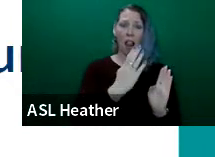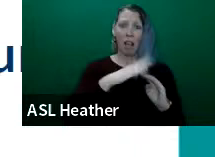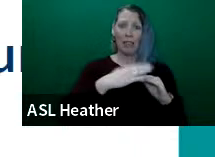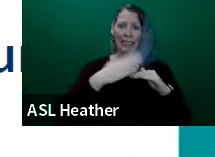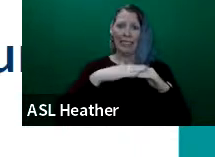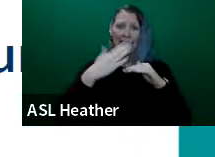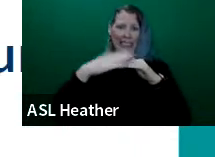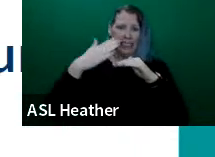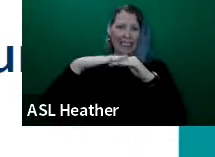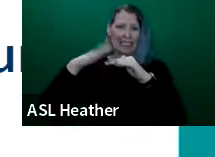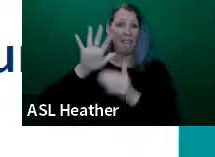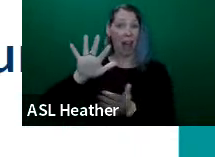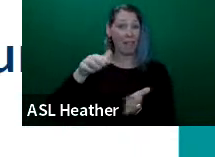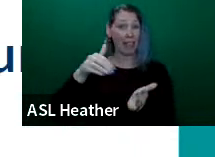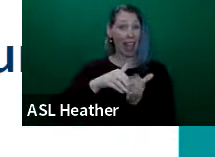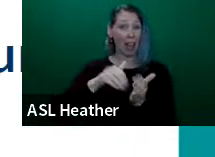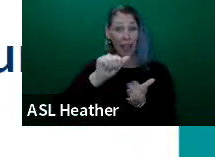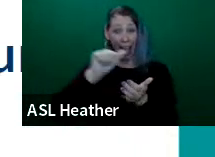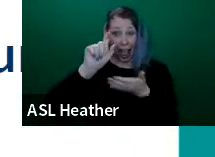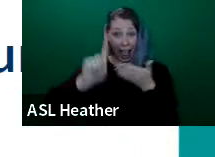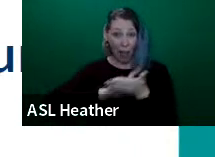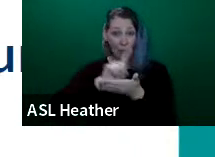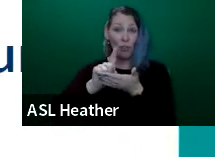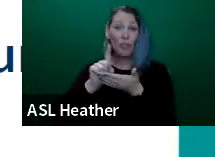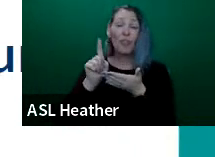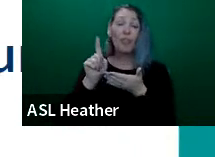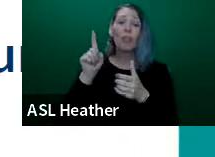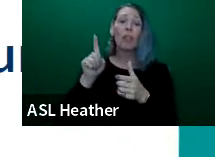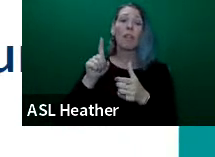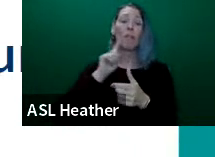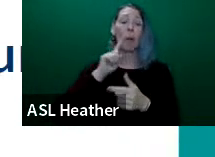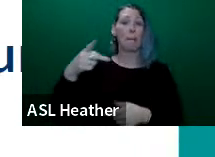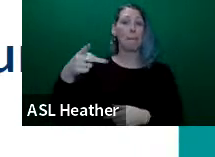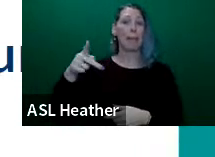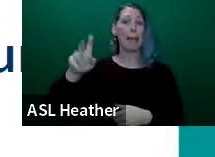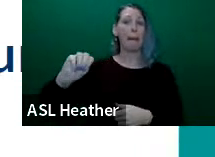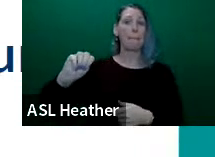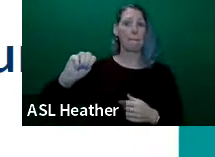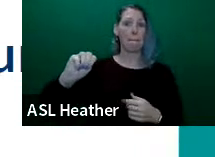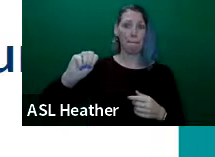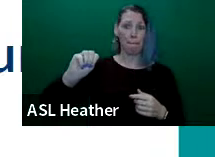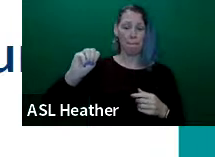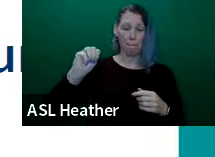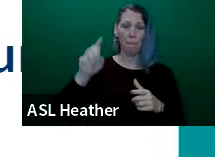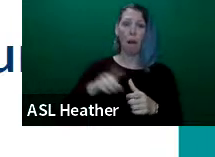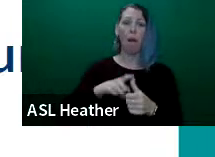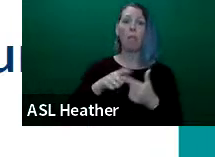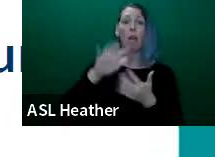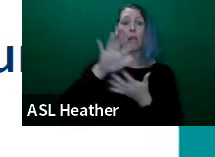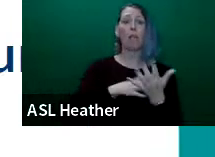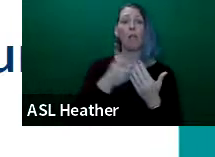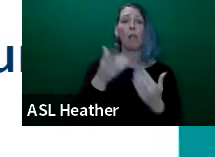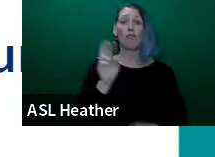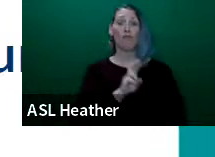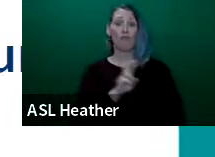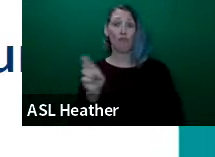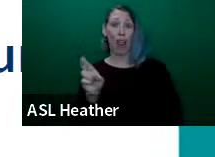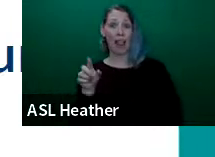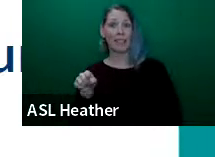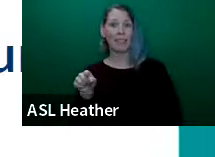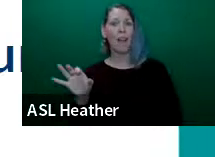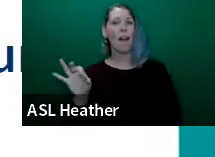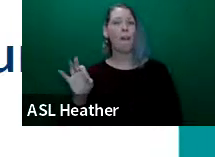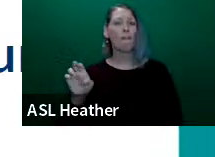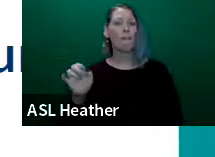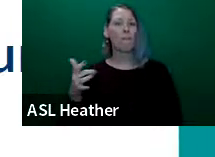about 5,000 vehicles per hour, kind of in the PM peak. That's the peak direction. The graph on the right-hand side is actually the freight